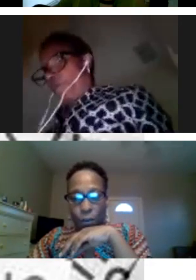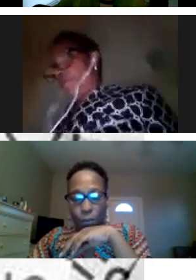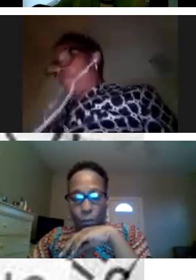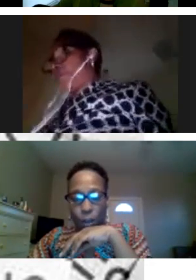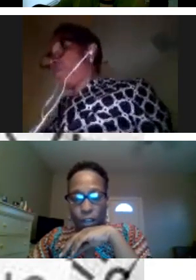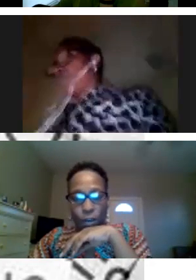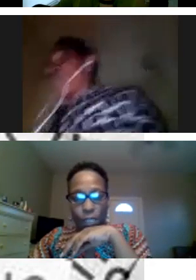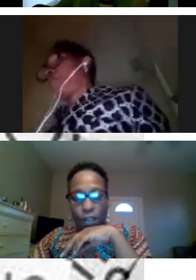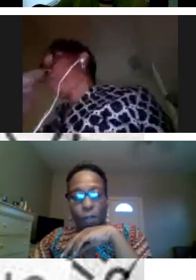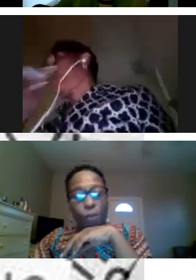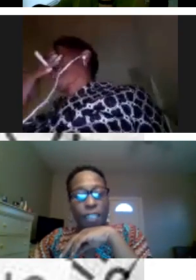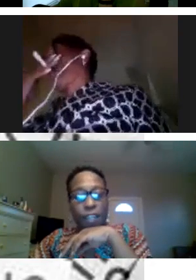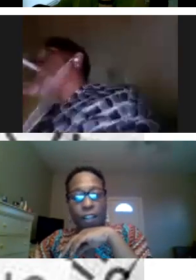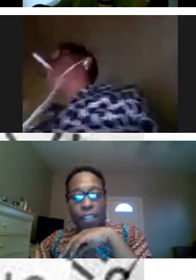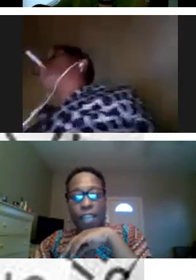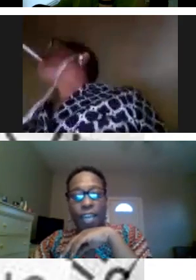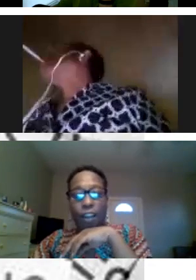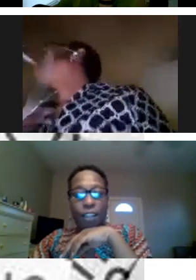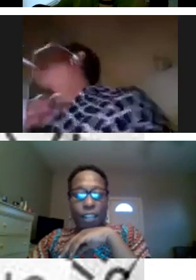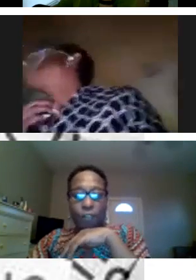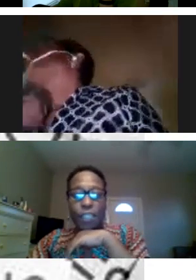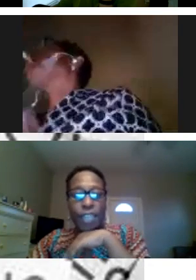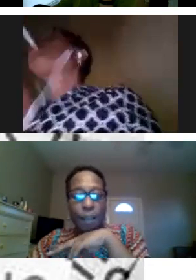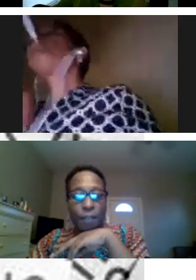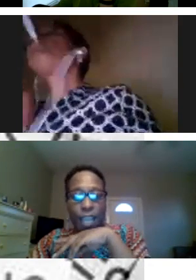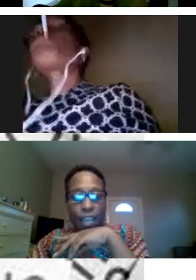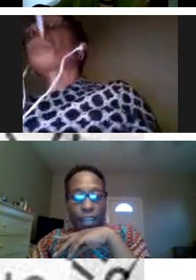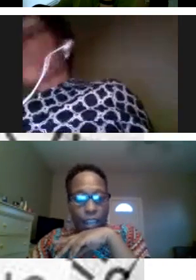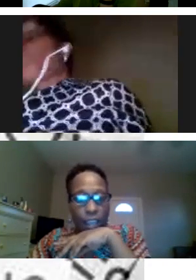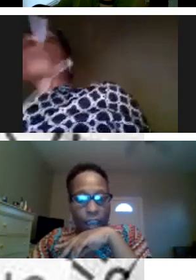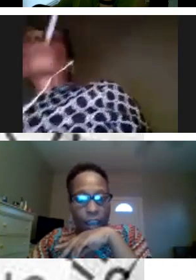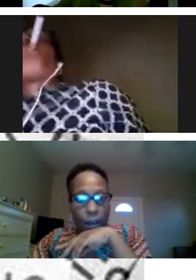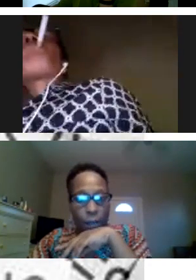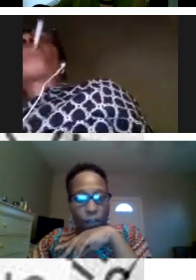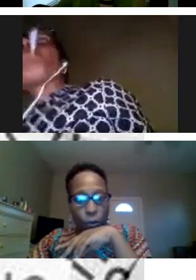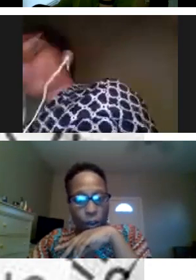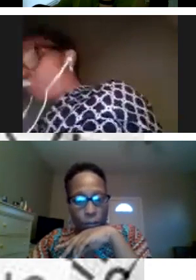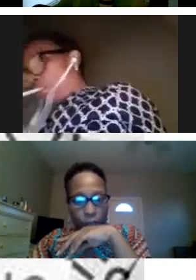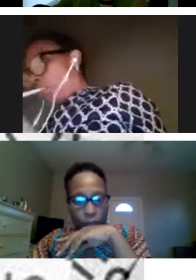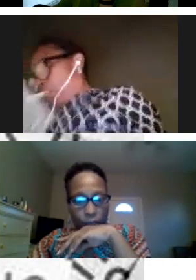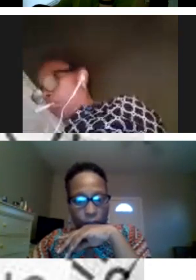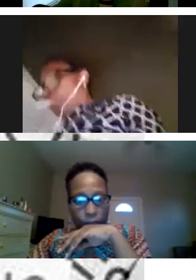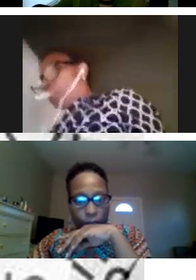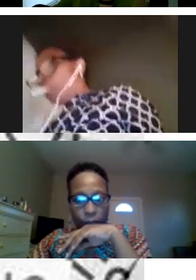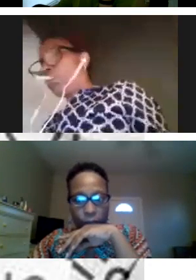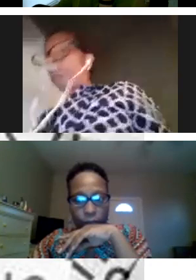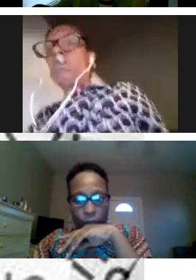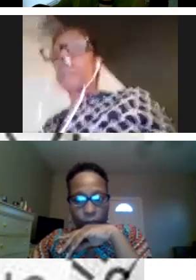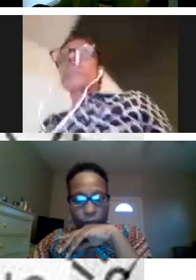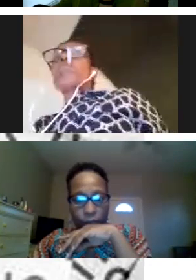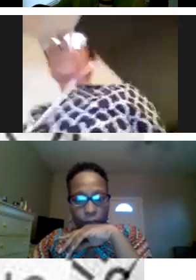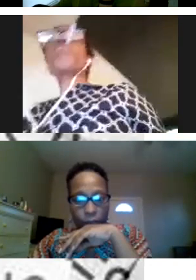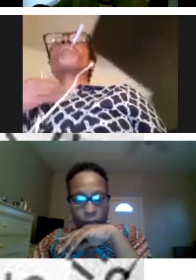you want to go into a little more detail, are you saying, like, are they a different setup than a forum?